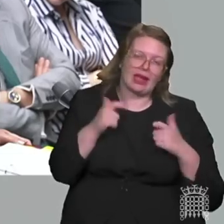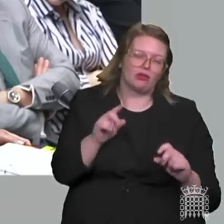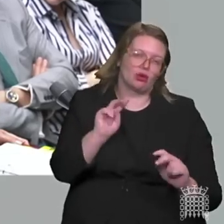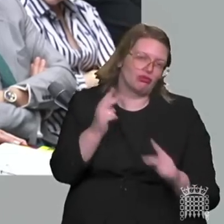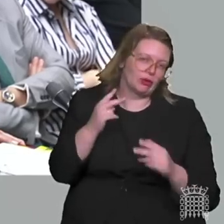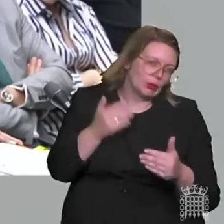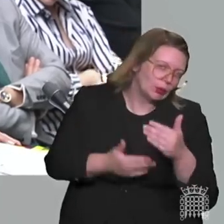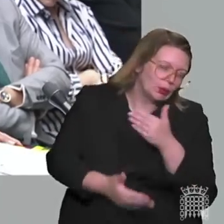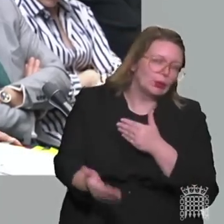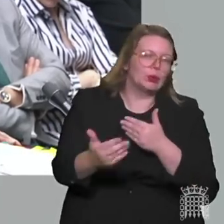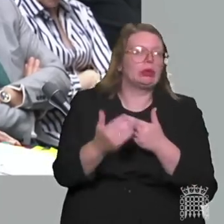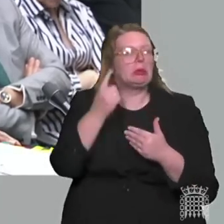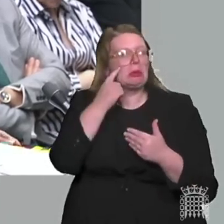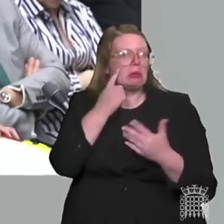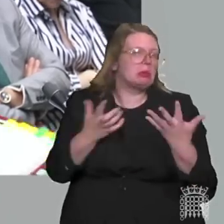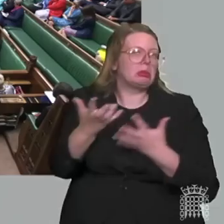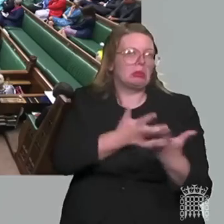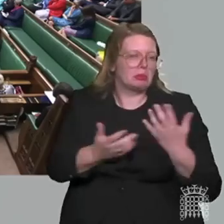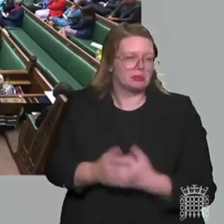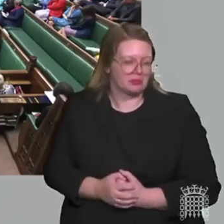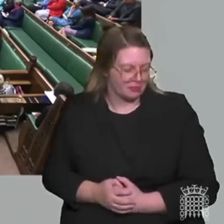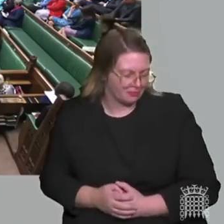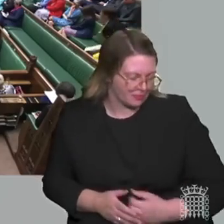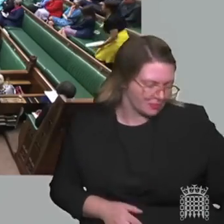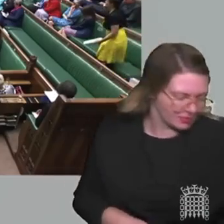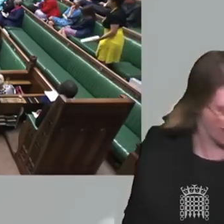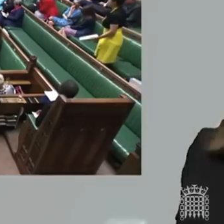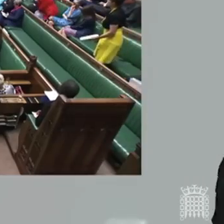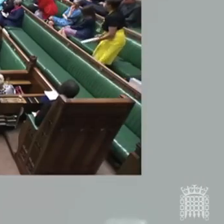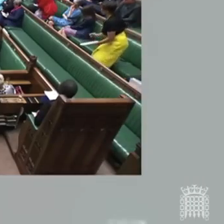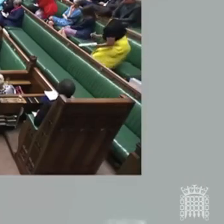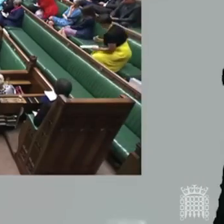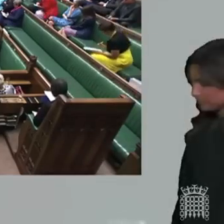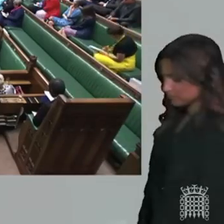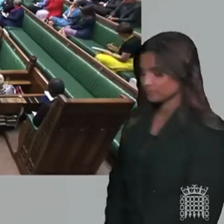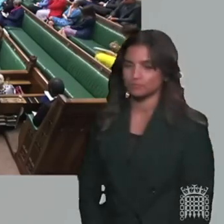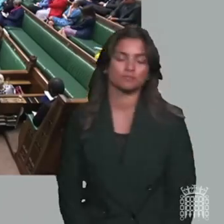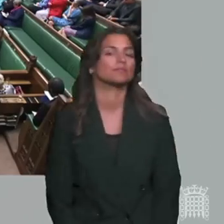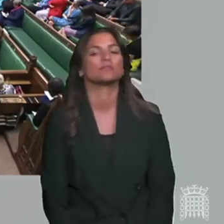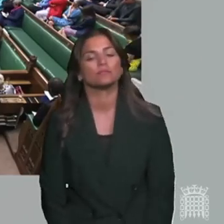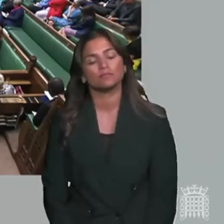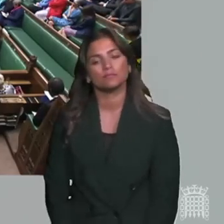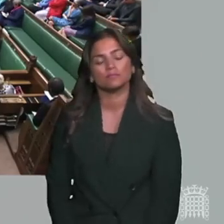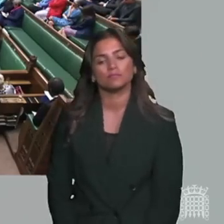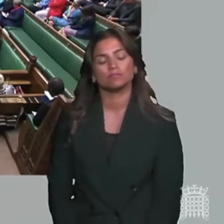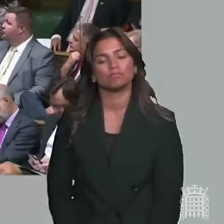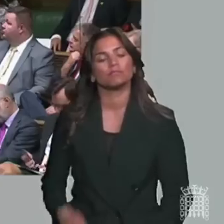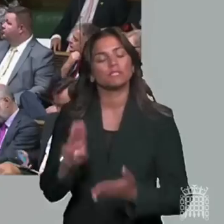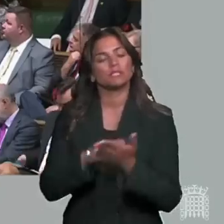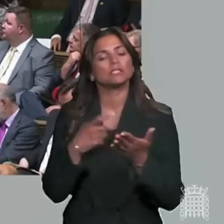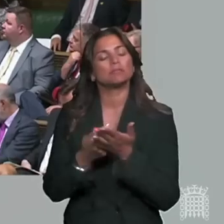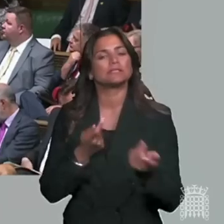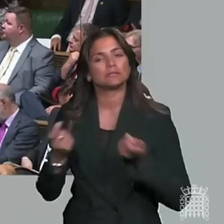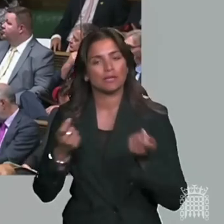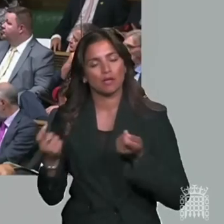what he said very seriously in all our deliberations. Stephen Doherty. Mr. Speaker, Citizens Advice Cymru have told